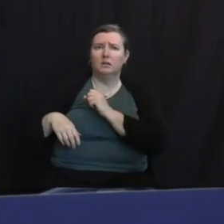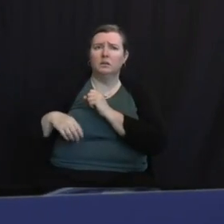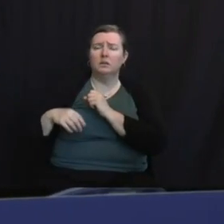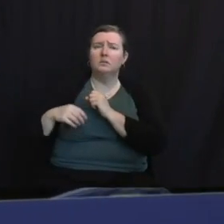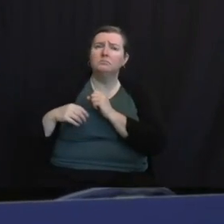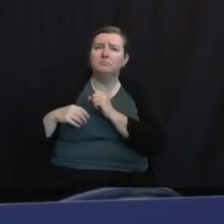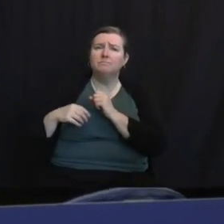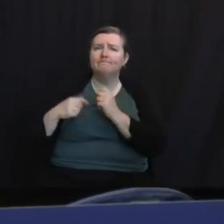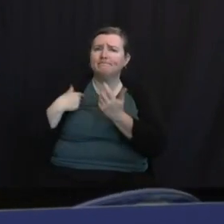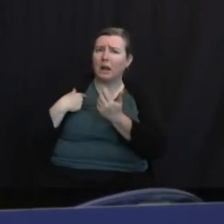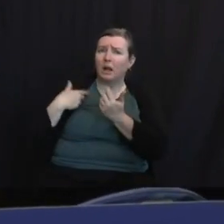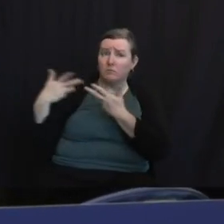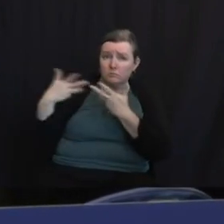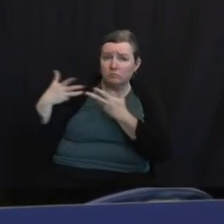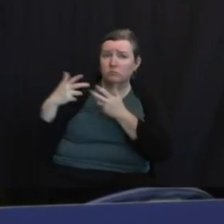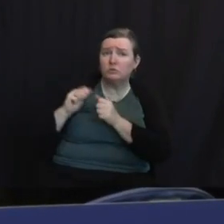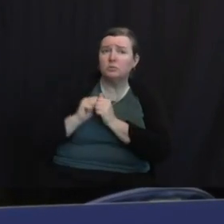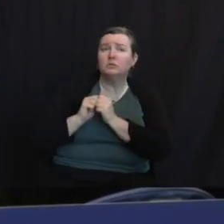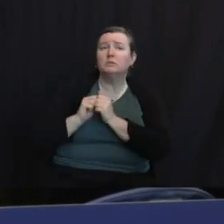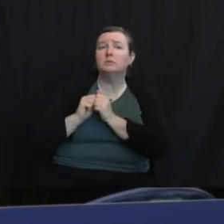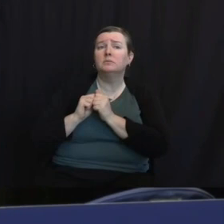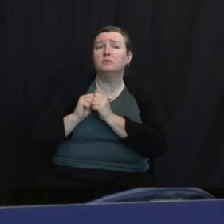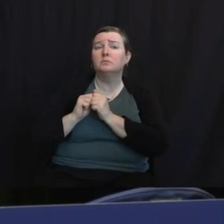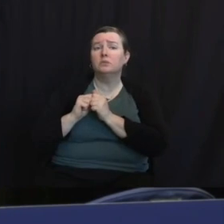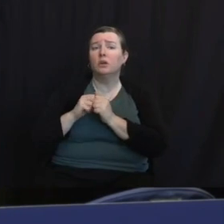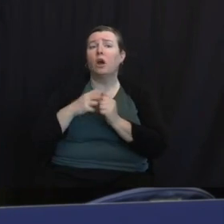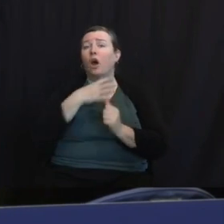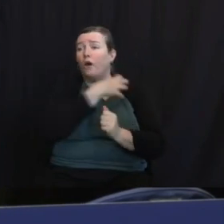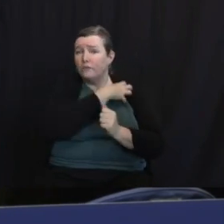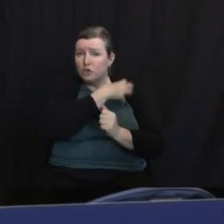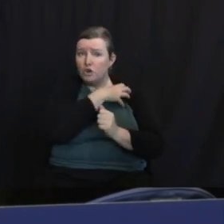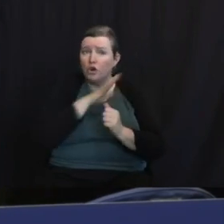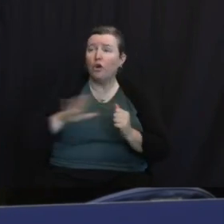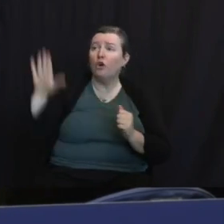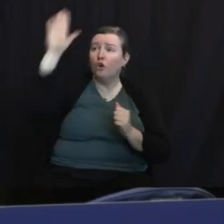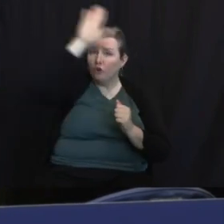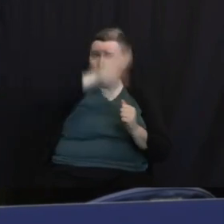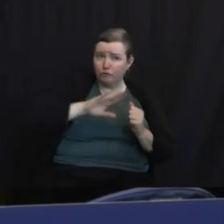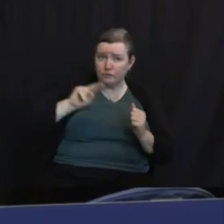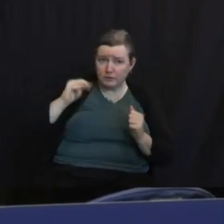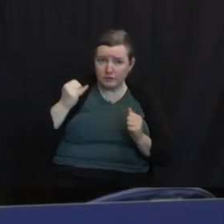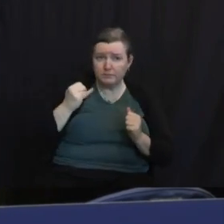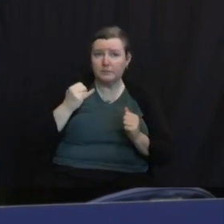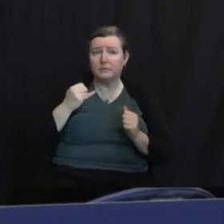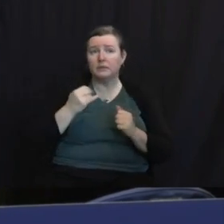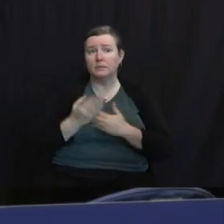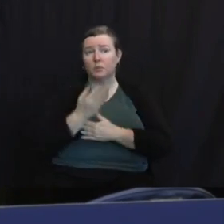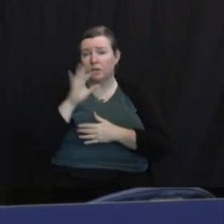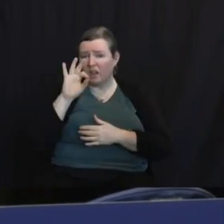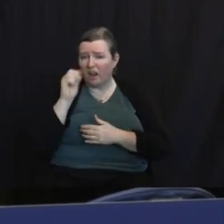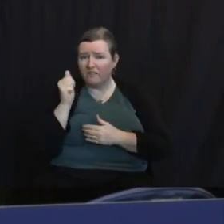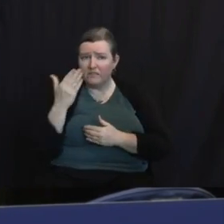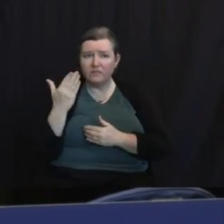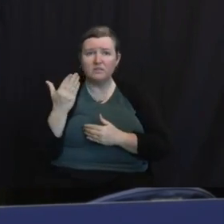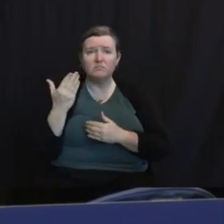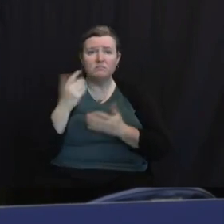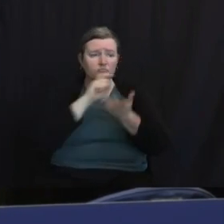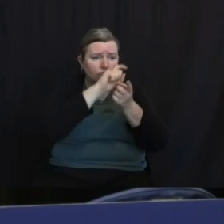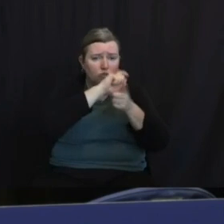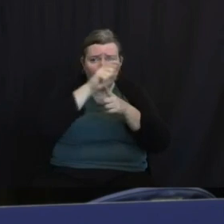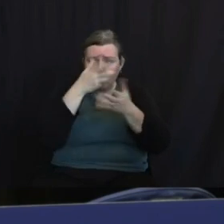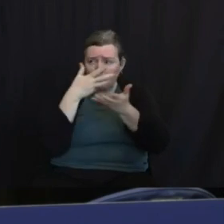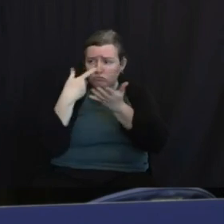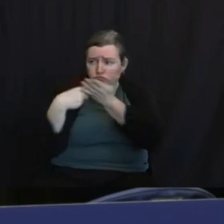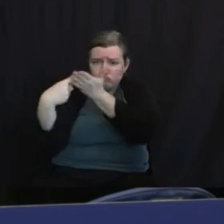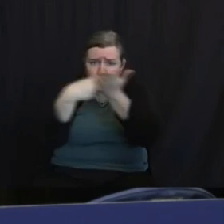law enforcement executives around New Jersey. Tomorrow morning at 9:15, that'll happen again, where we will stress, although